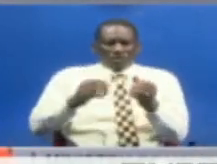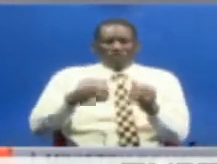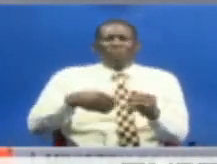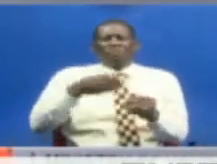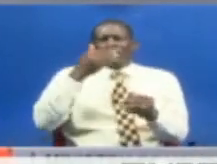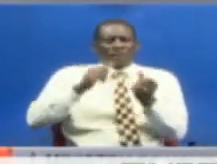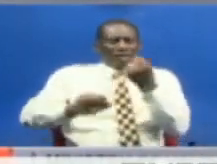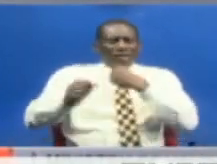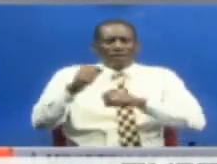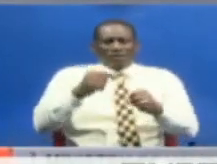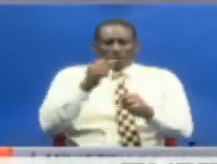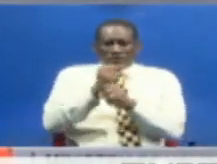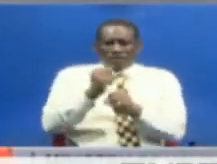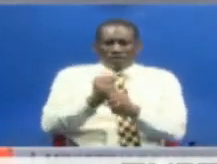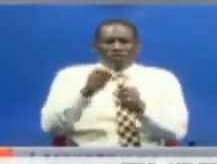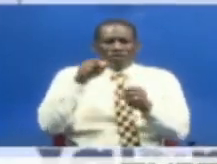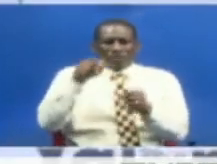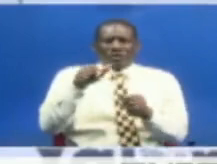ever done.